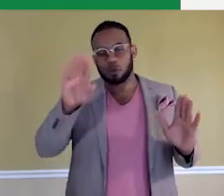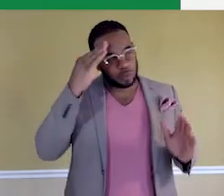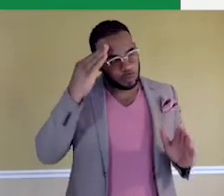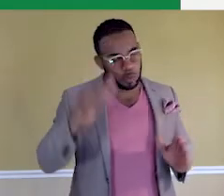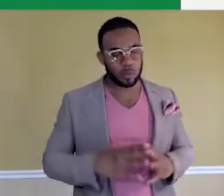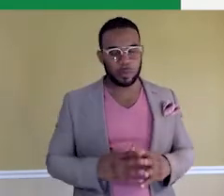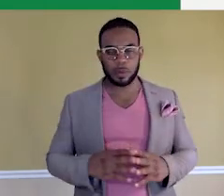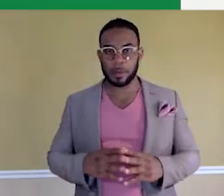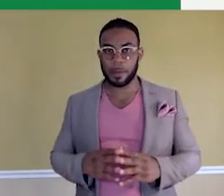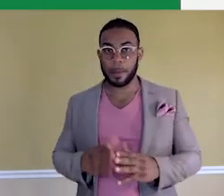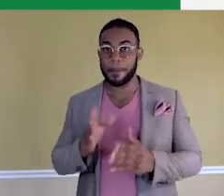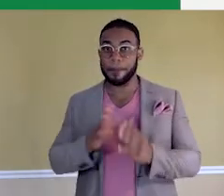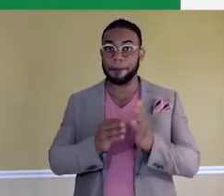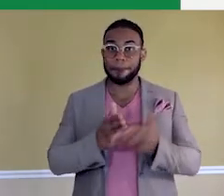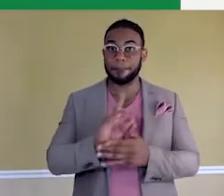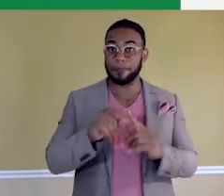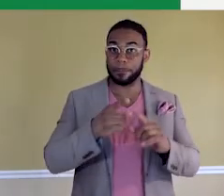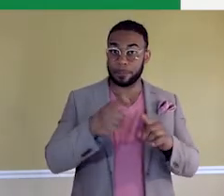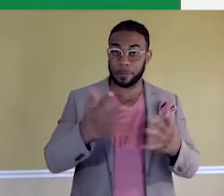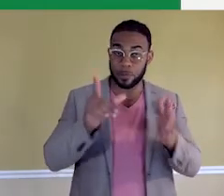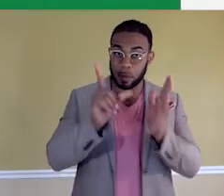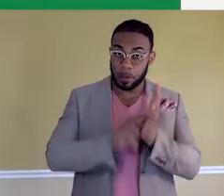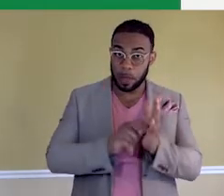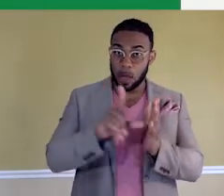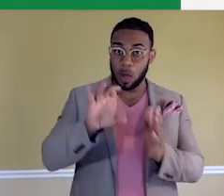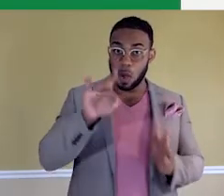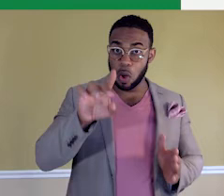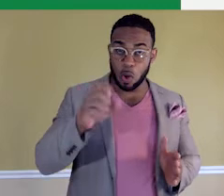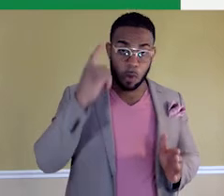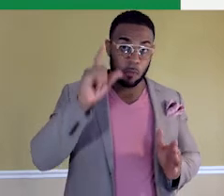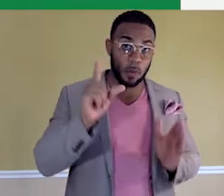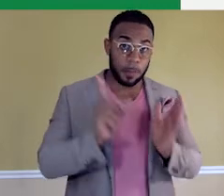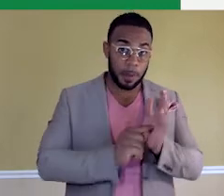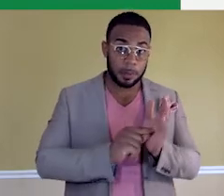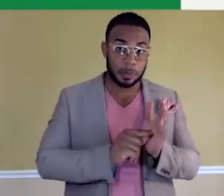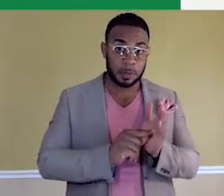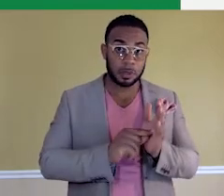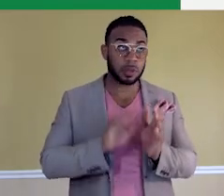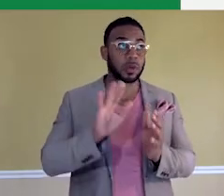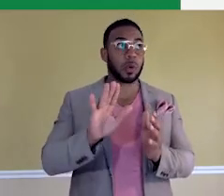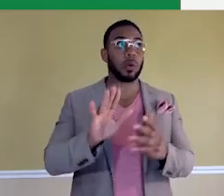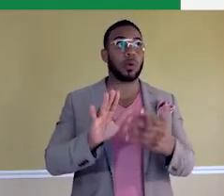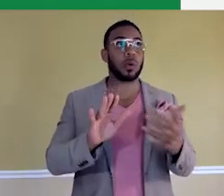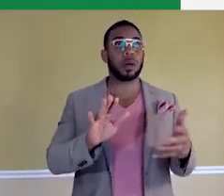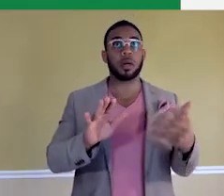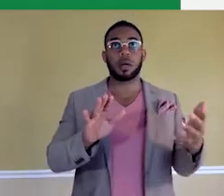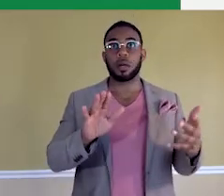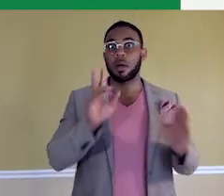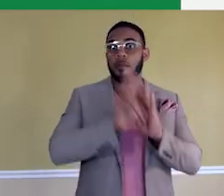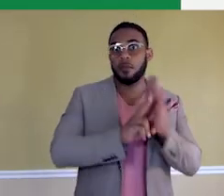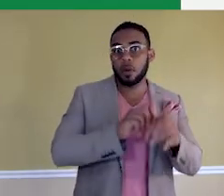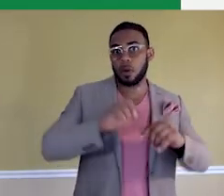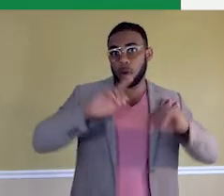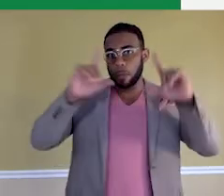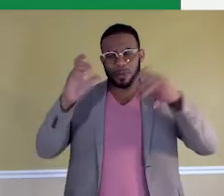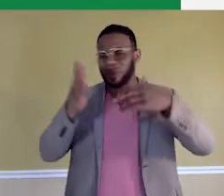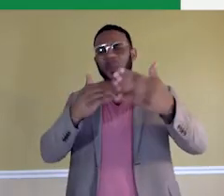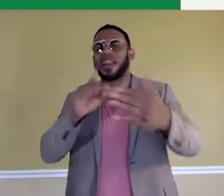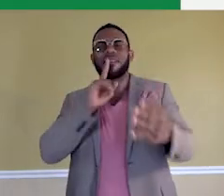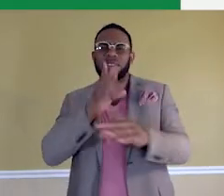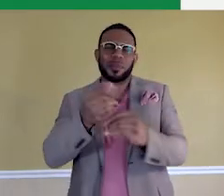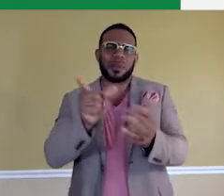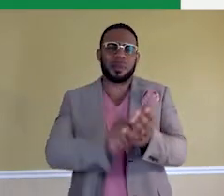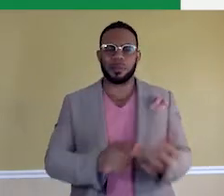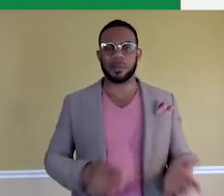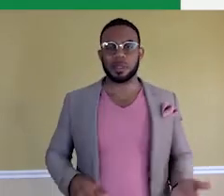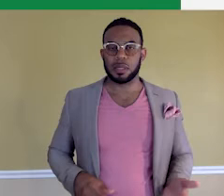know, for copyrights, once you have published your codes or published your videos or pictures or whatever it is you want to